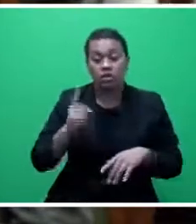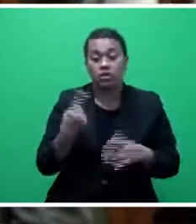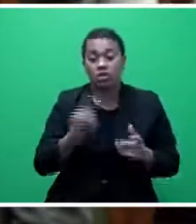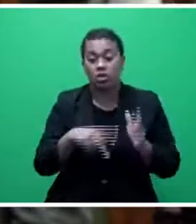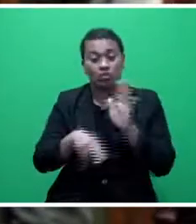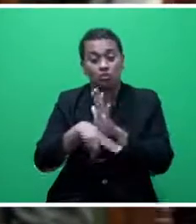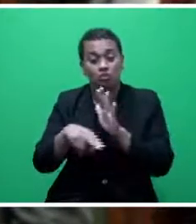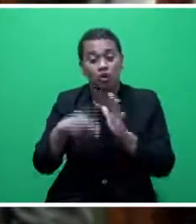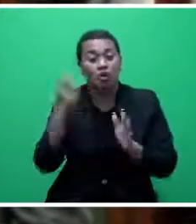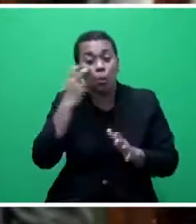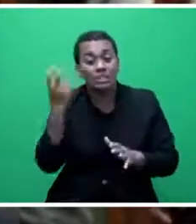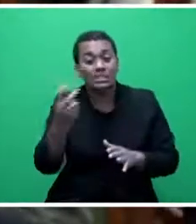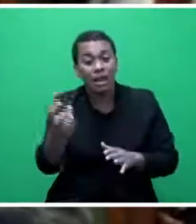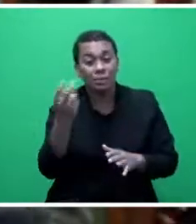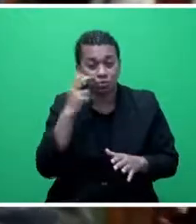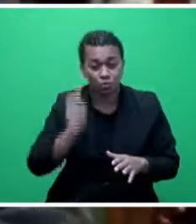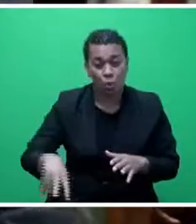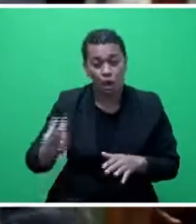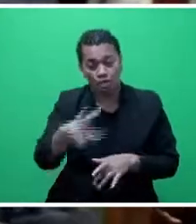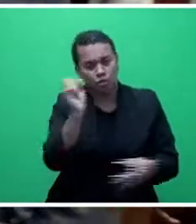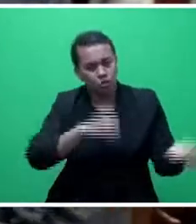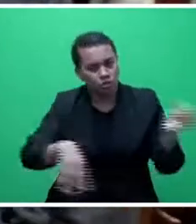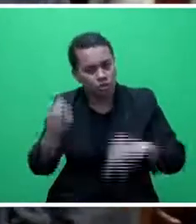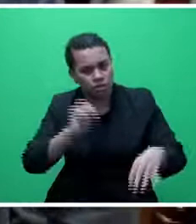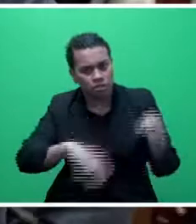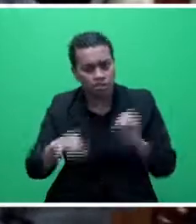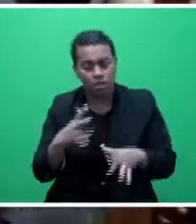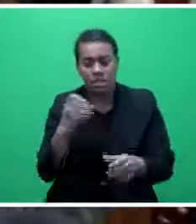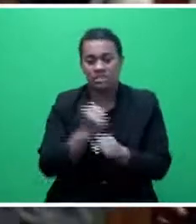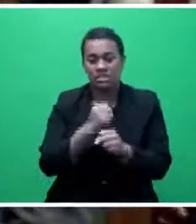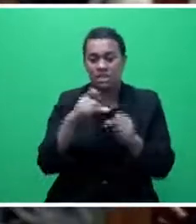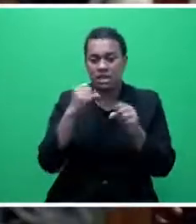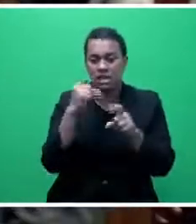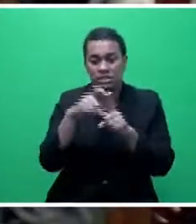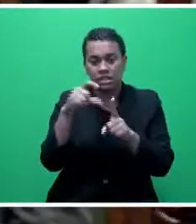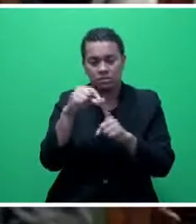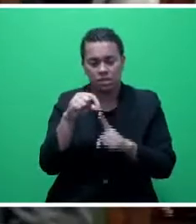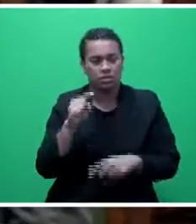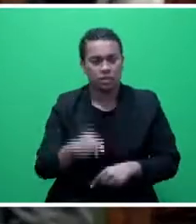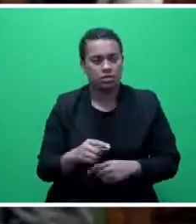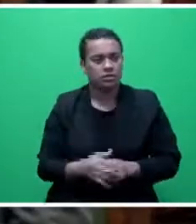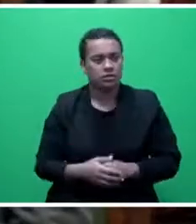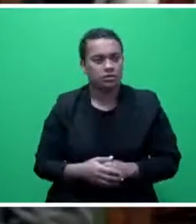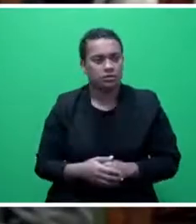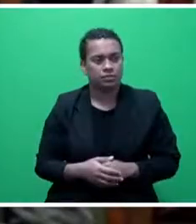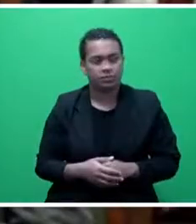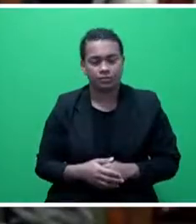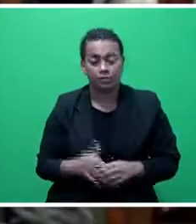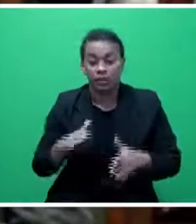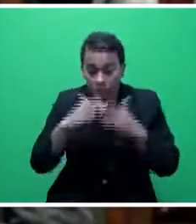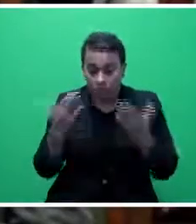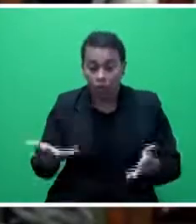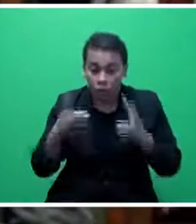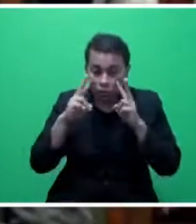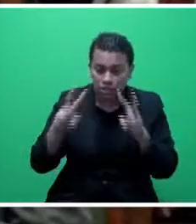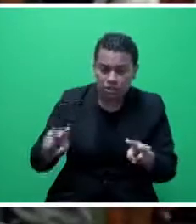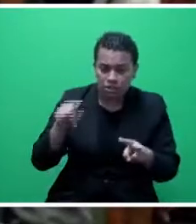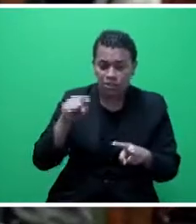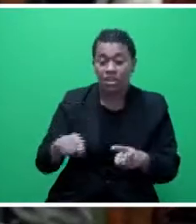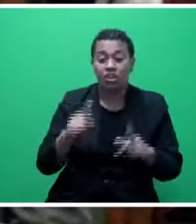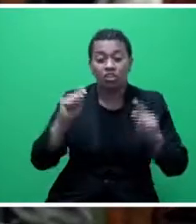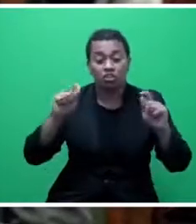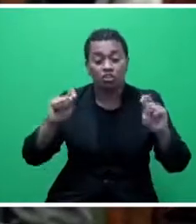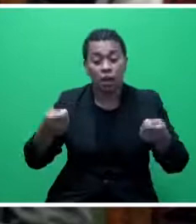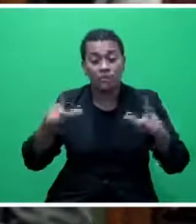contributes very largely to the GDP. So, Mr. Speaker, sir, what we're seeing is that with the term deposit rates coming